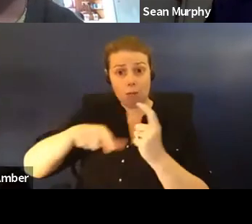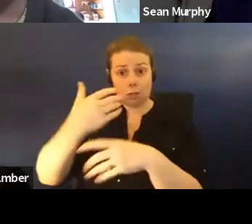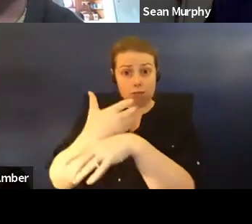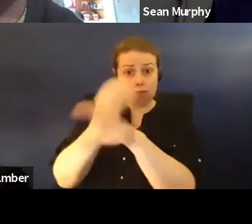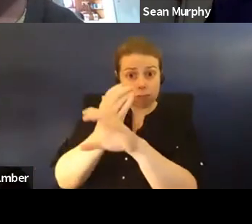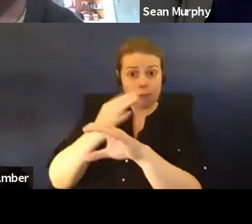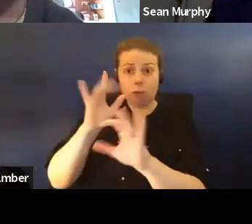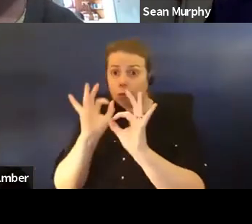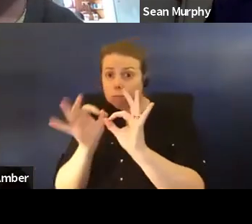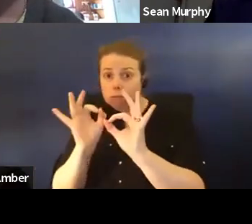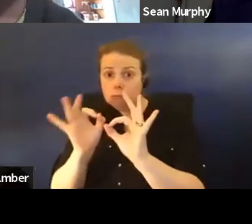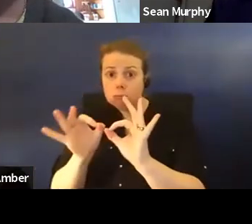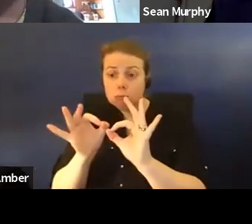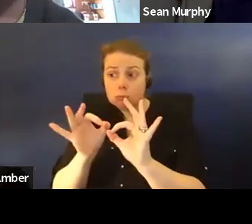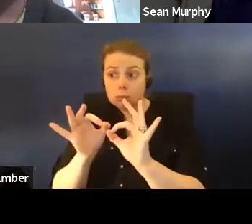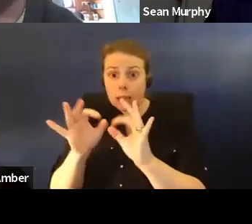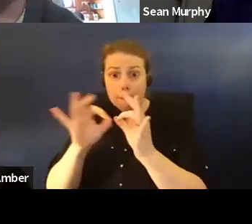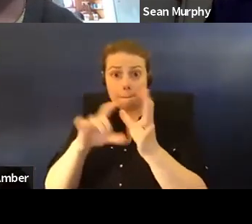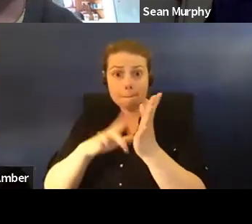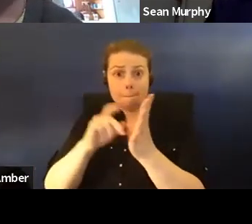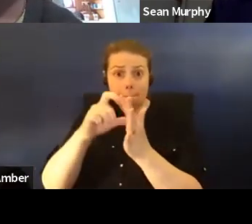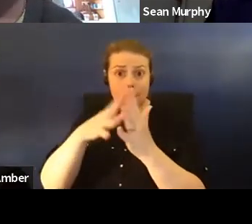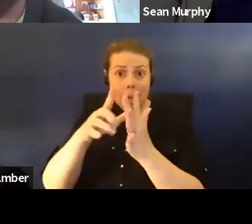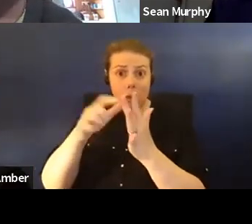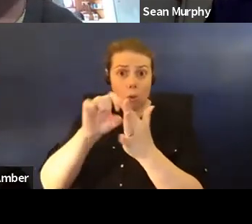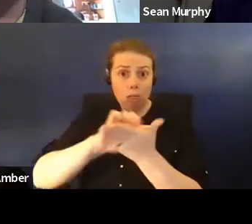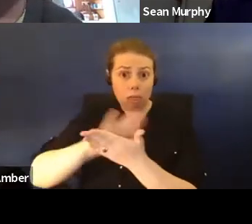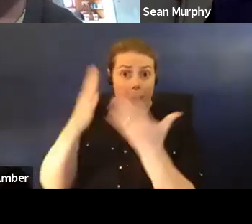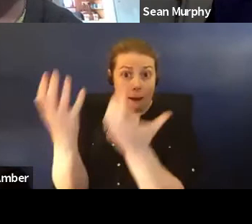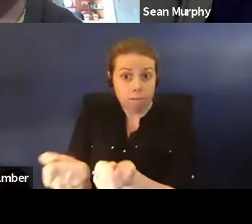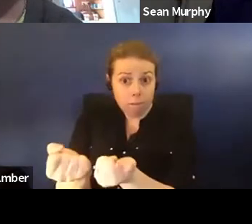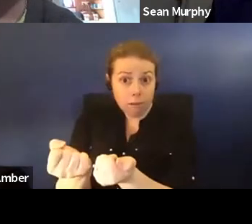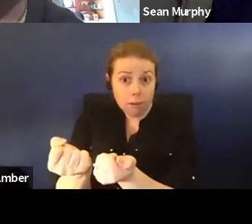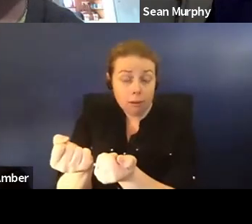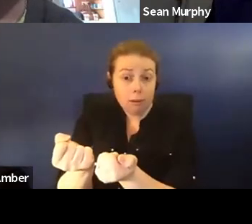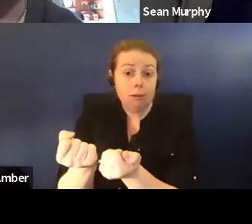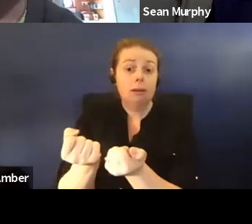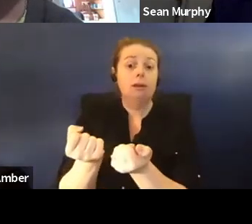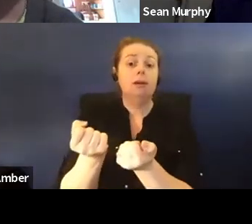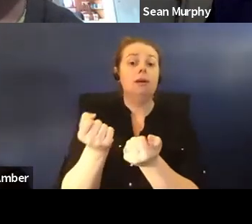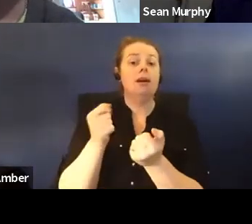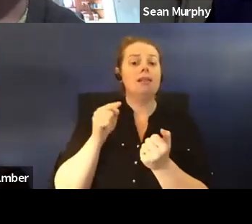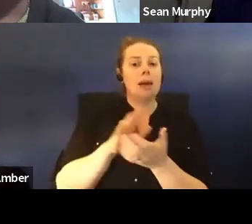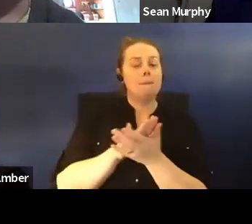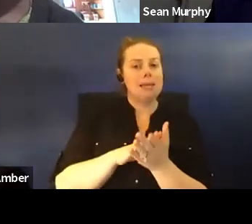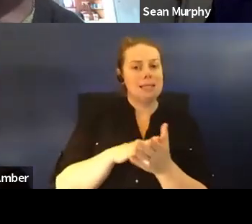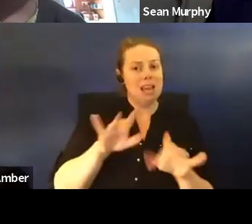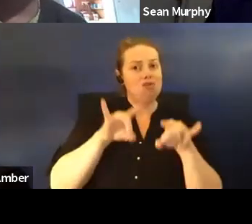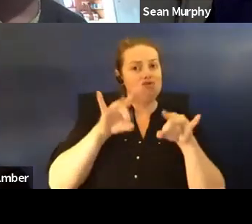language, have you got the bandwidth? And that's where Australian broadband falls